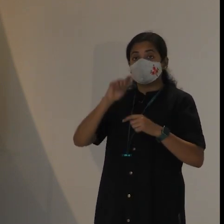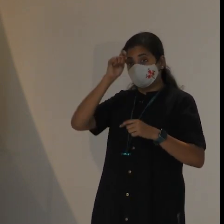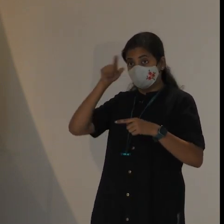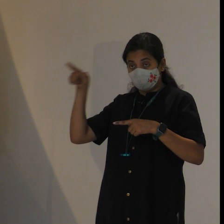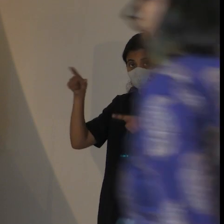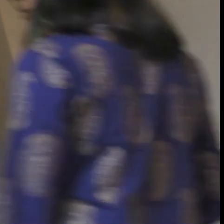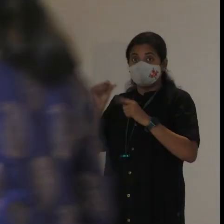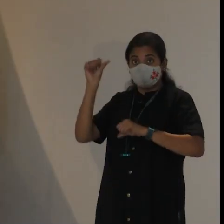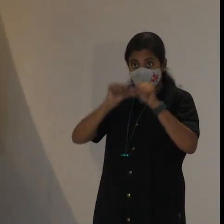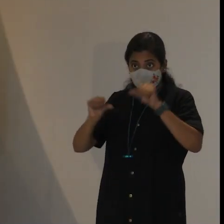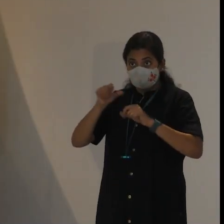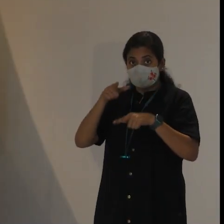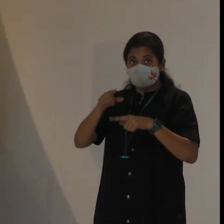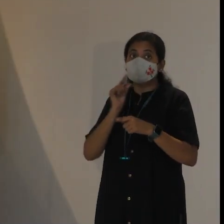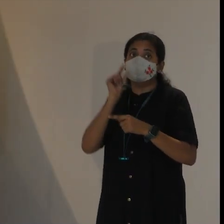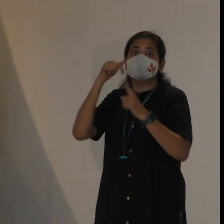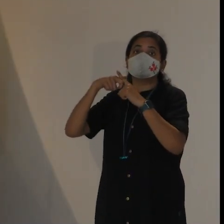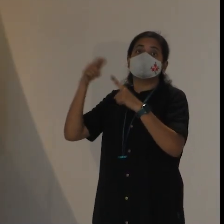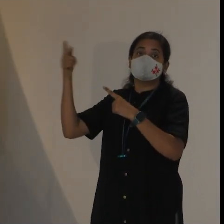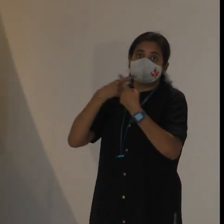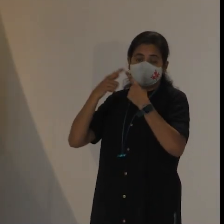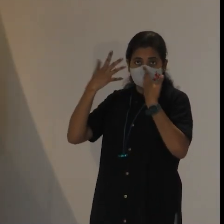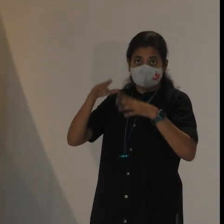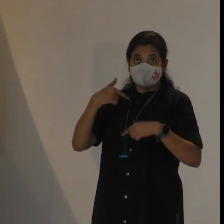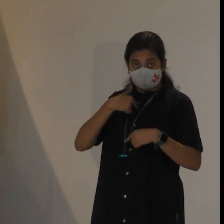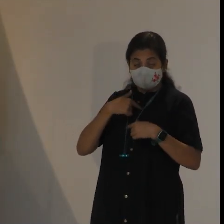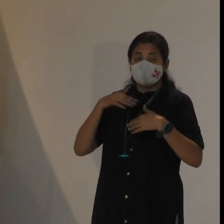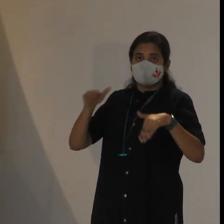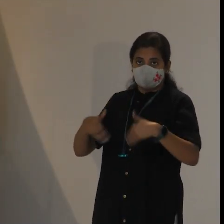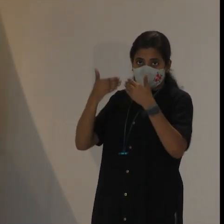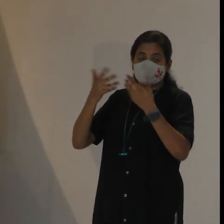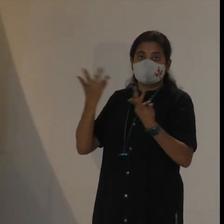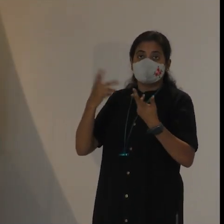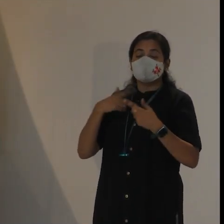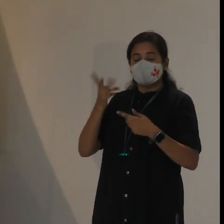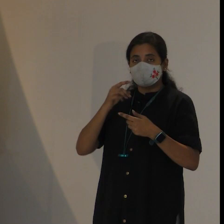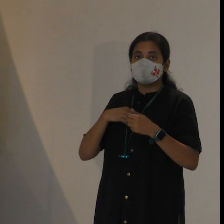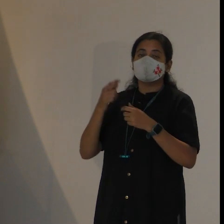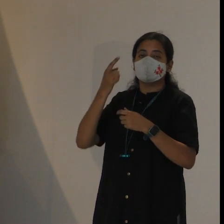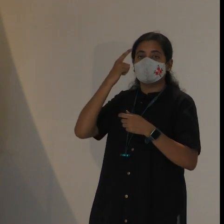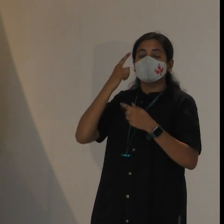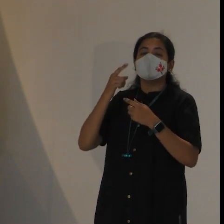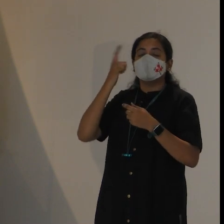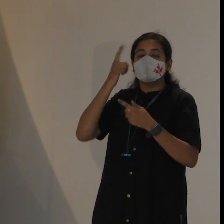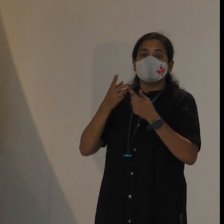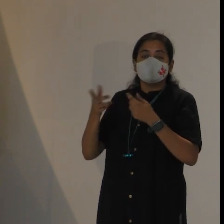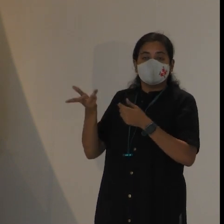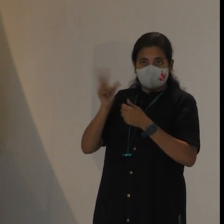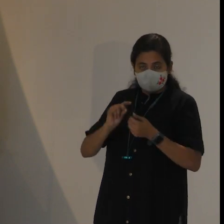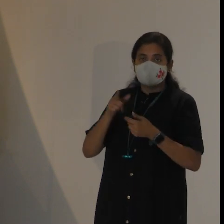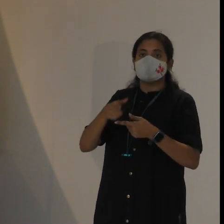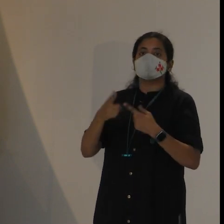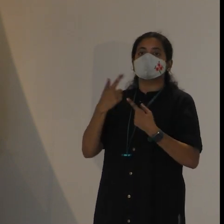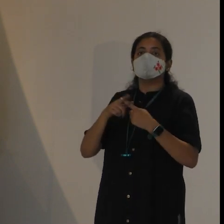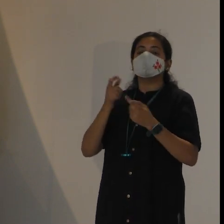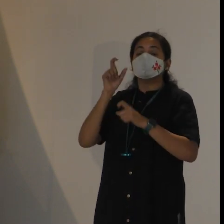commissioned by Vice World News in UK. So for me, this was an introduction to what reimagined access right now, which is being seen